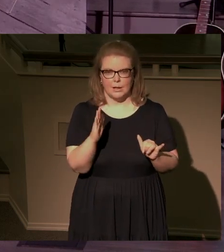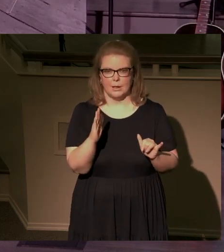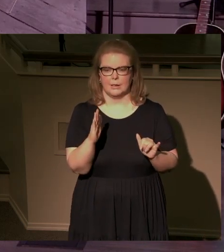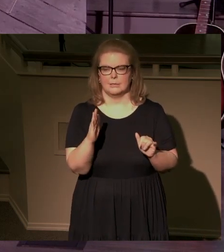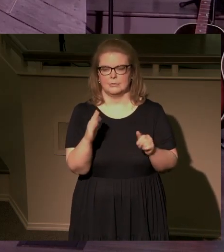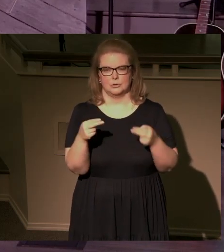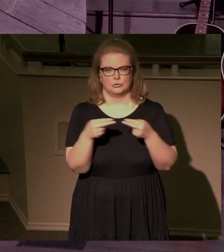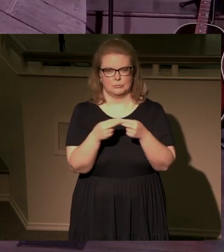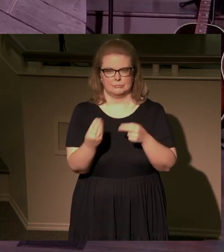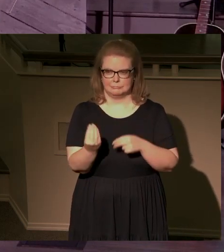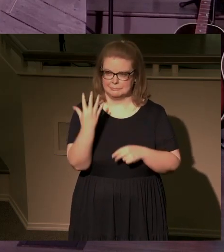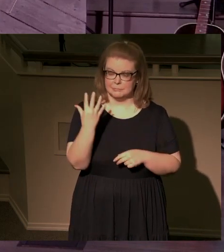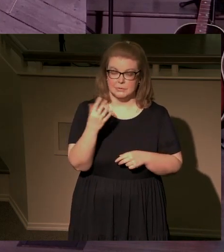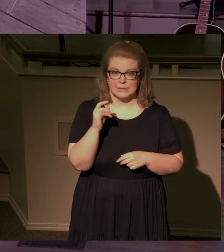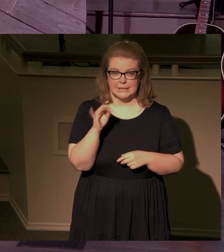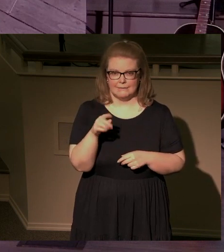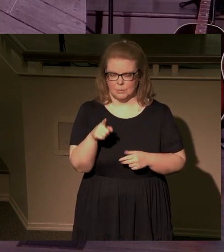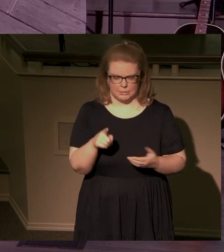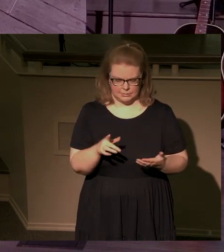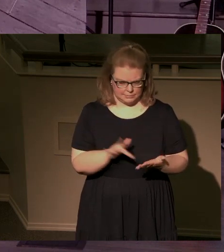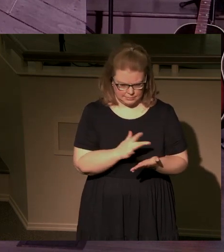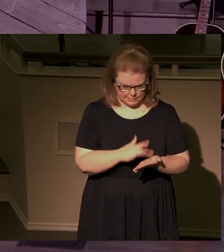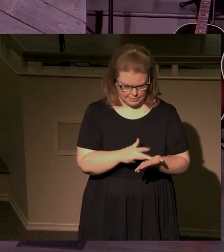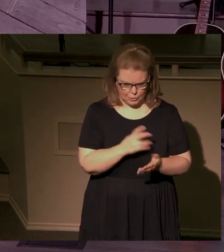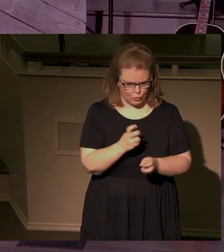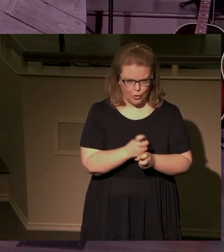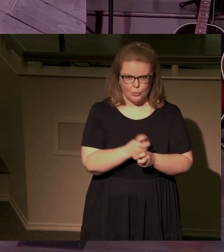the screen, so if you're not real nimble in your Bibles,